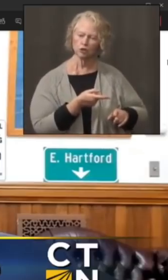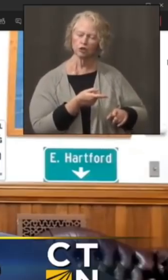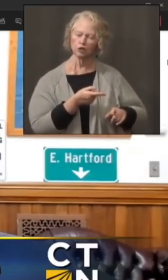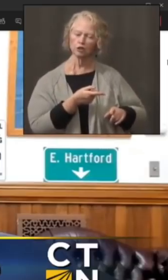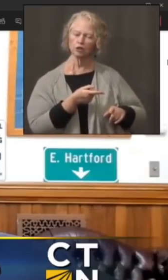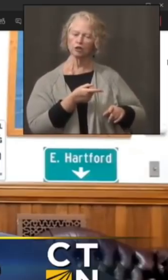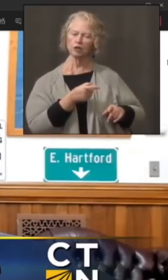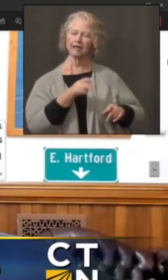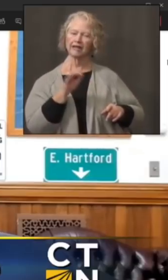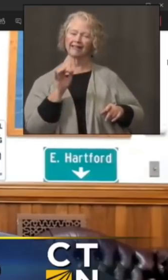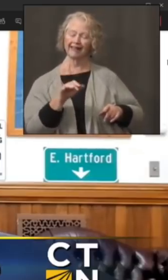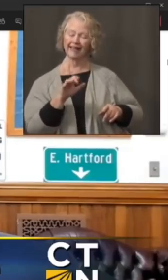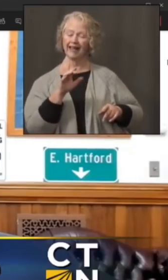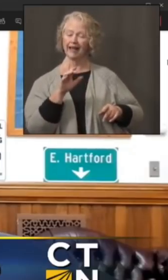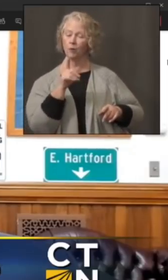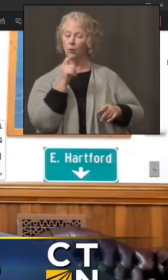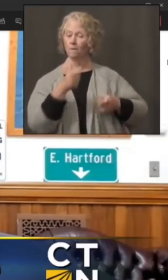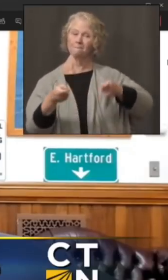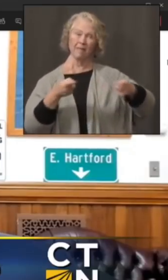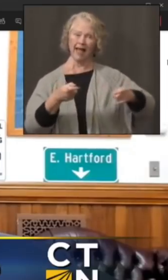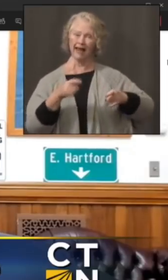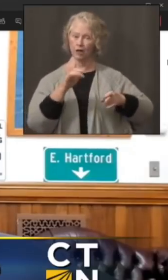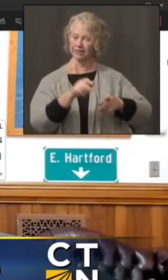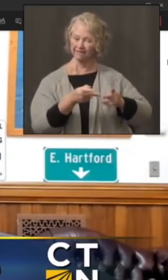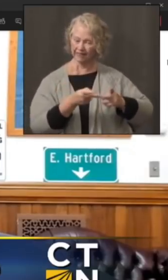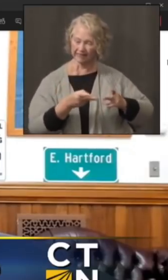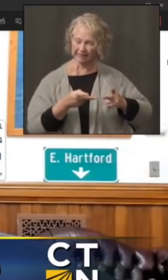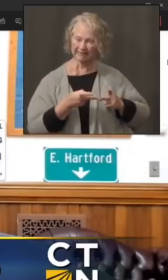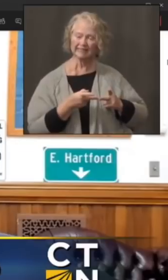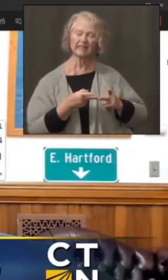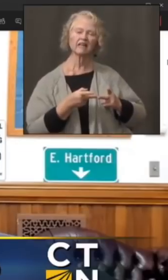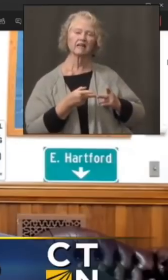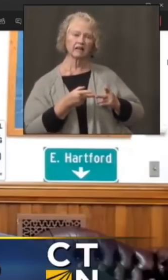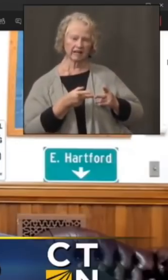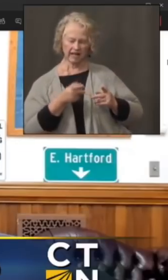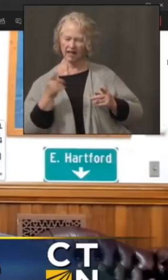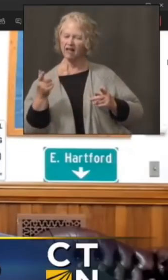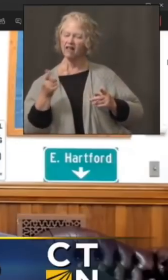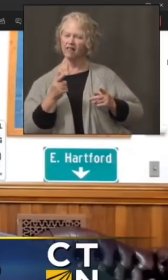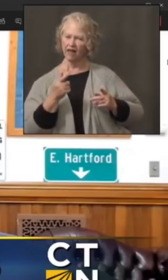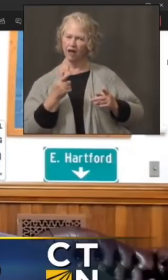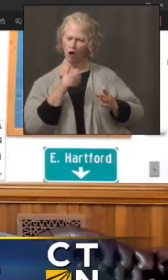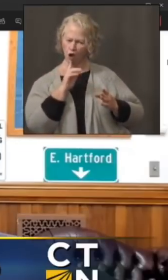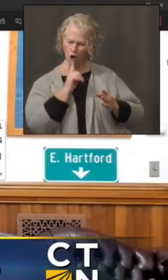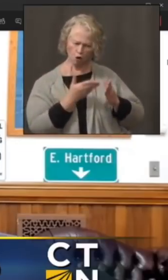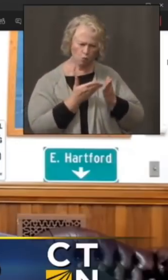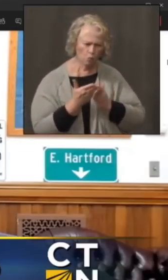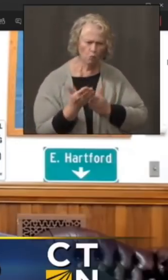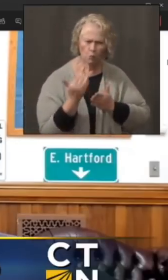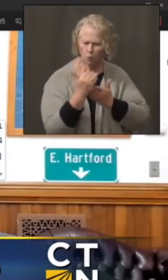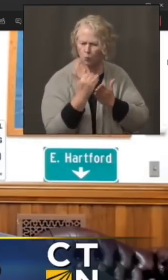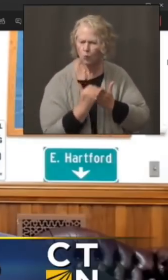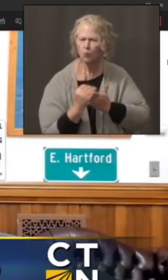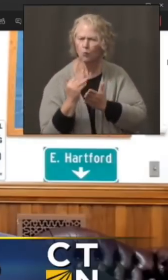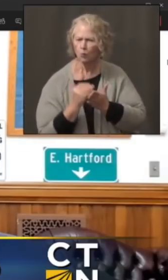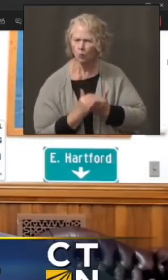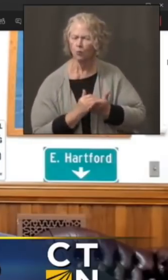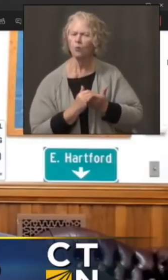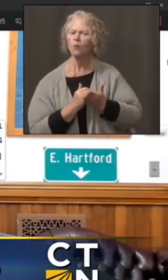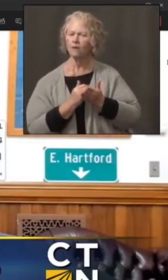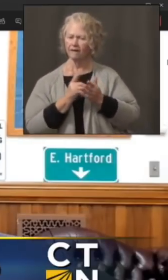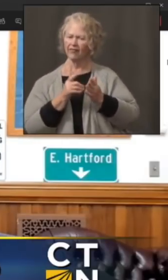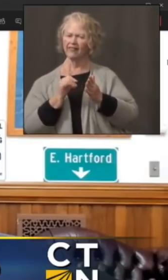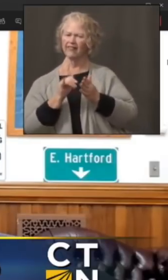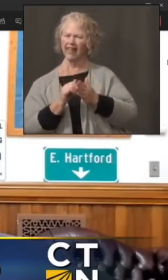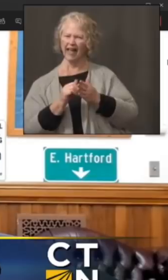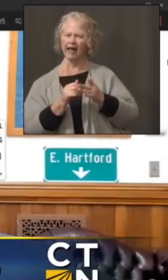that manages the facility and with the agreements with Toronto FC that they're going to adhere to not only all of the state guidelines, but